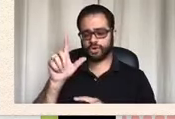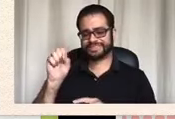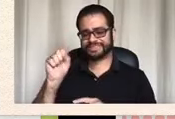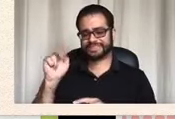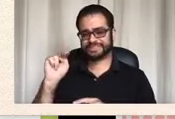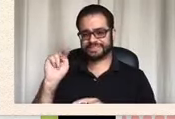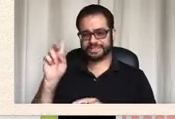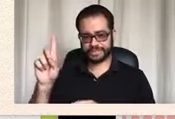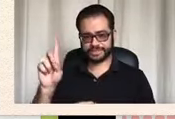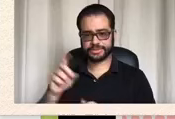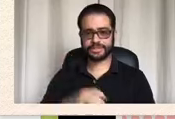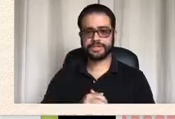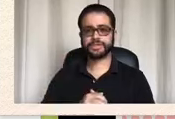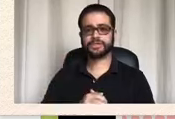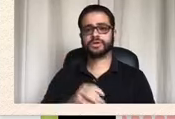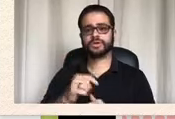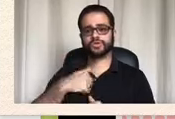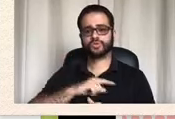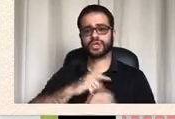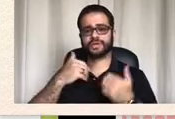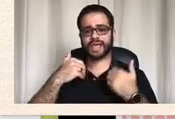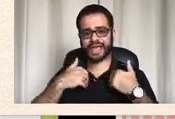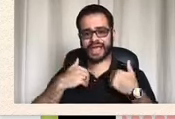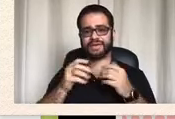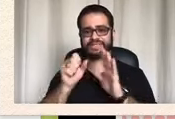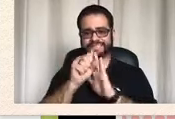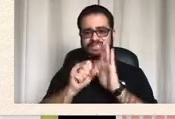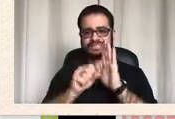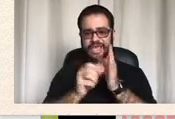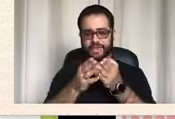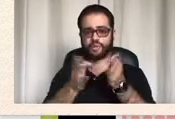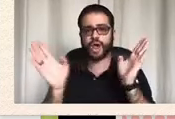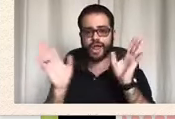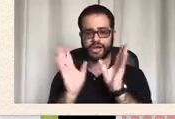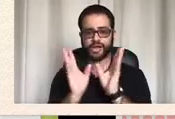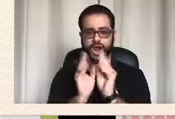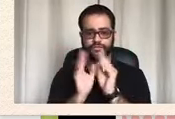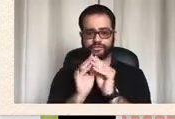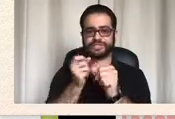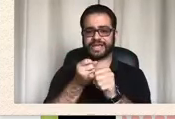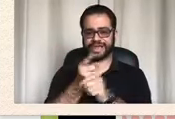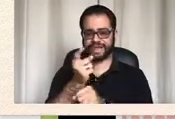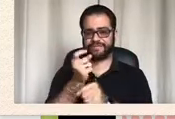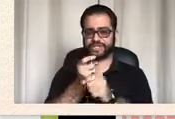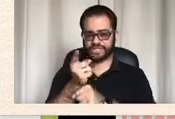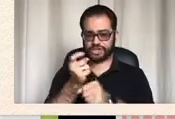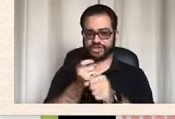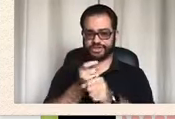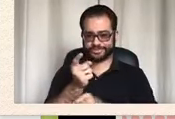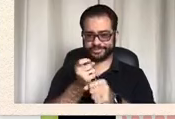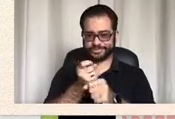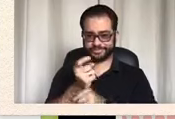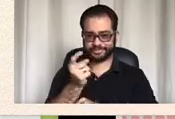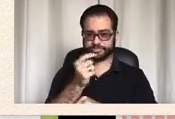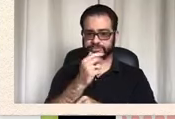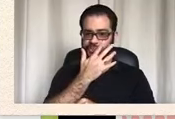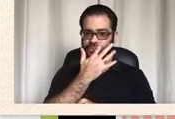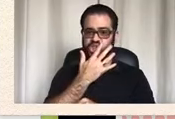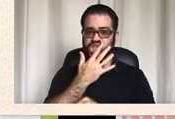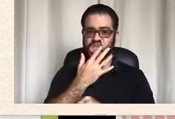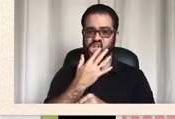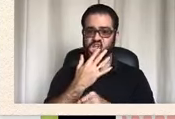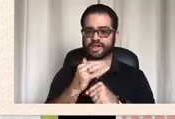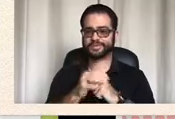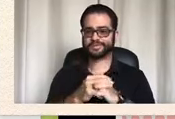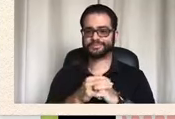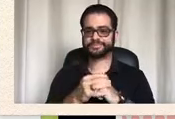we've been having a statewide conference every year, and we're changing it